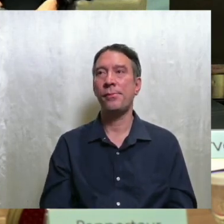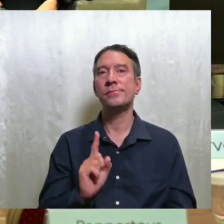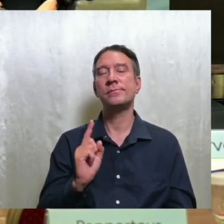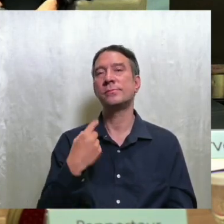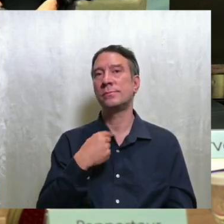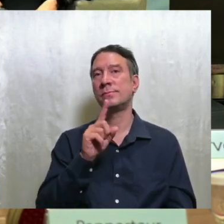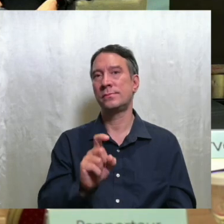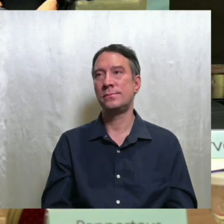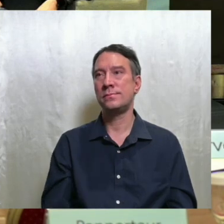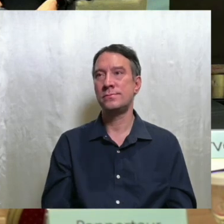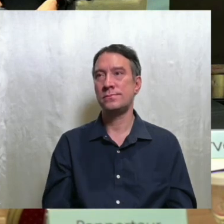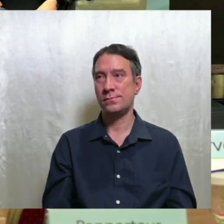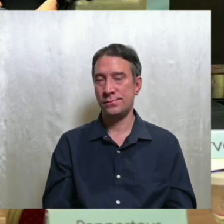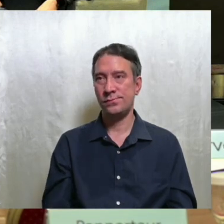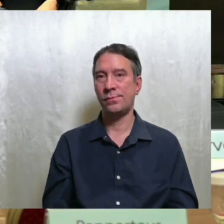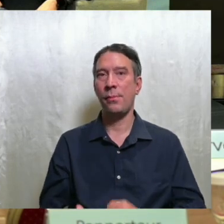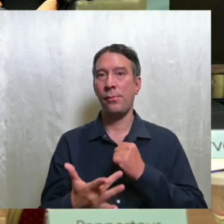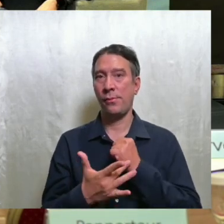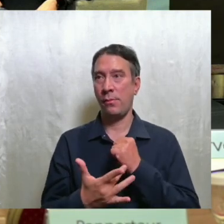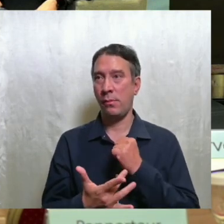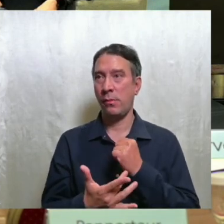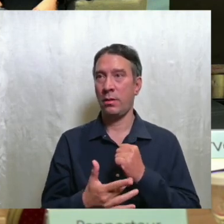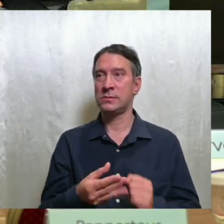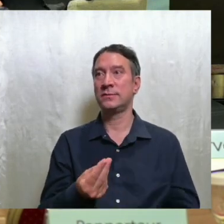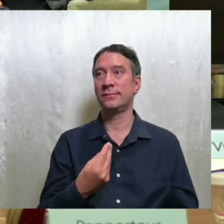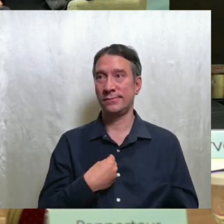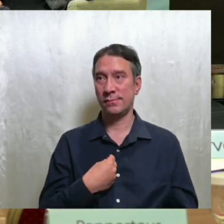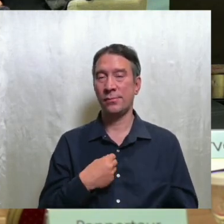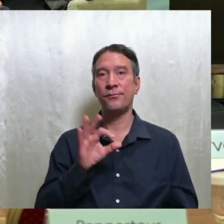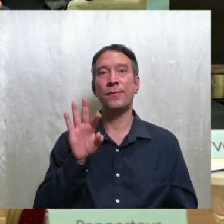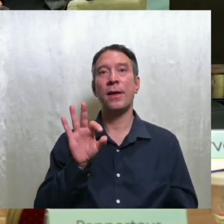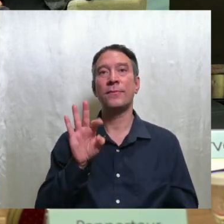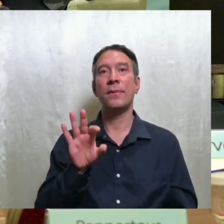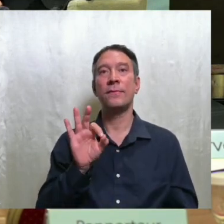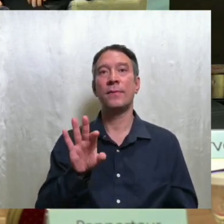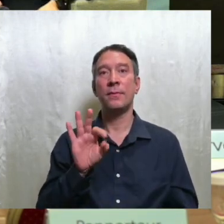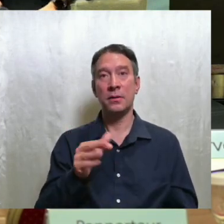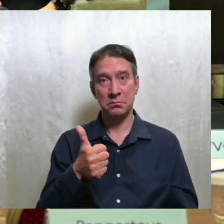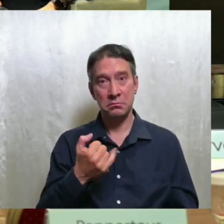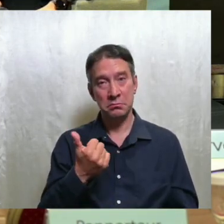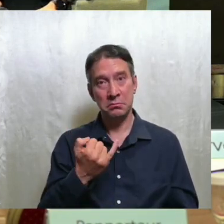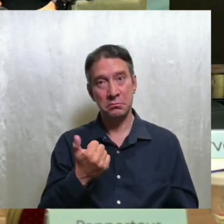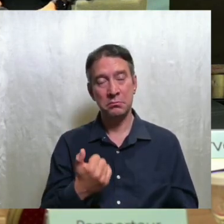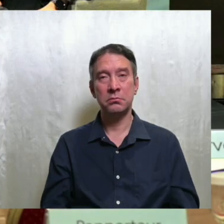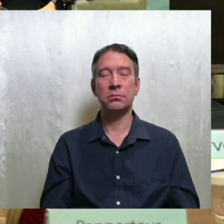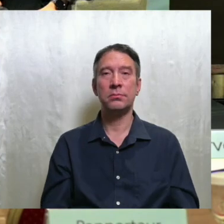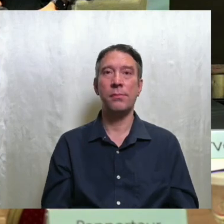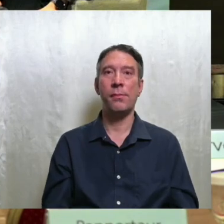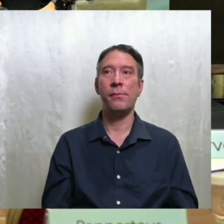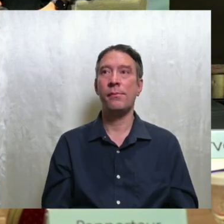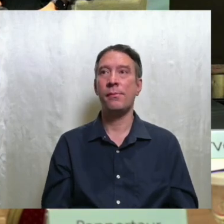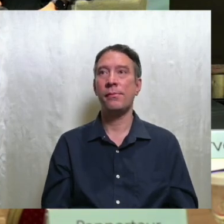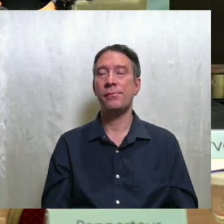were created by the students but not by AI, and then AI checking its own creation, not the